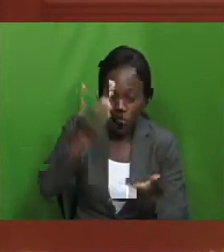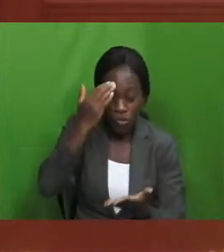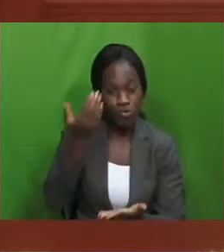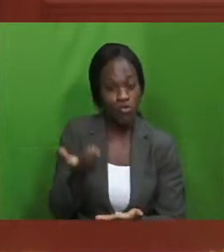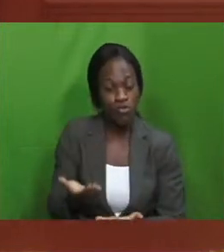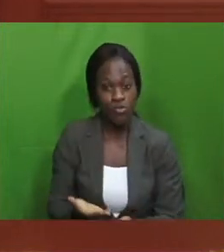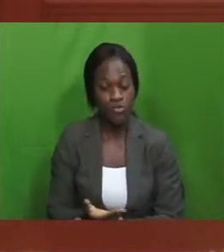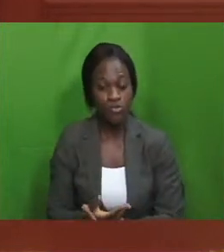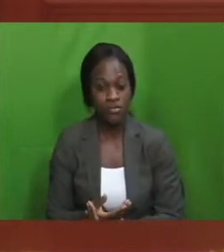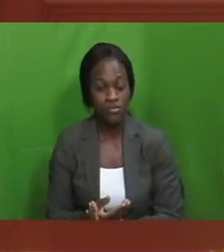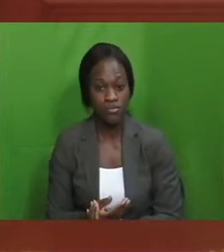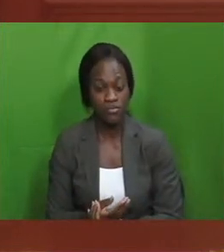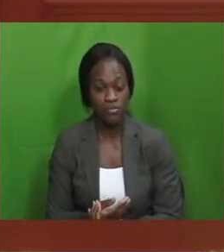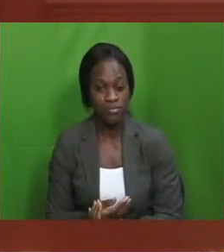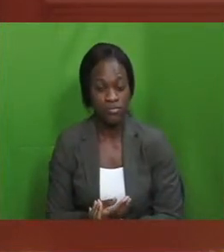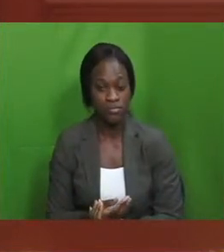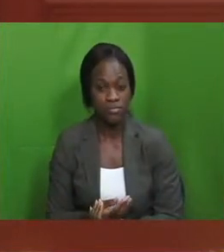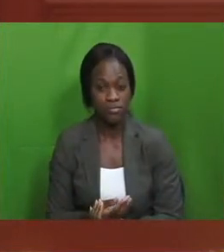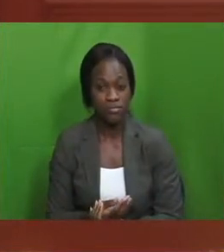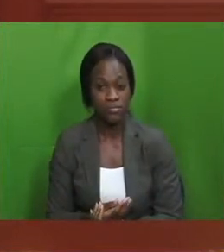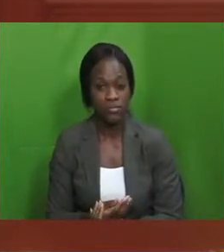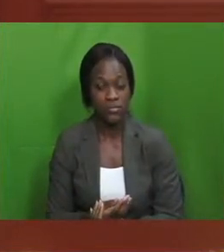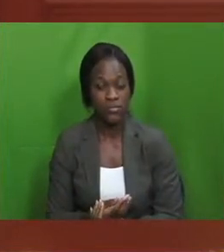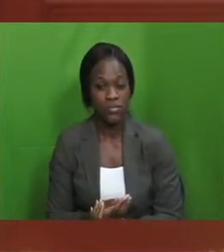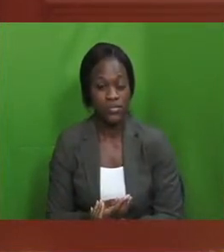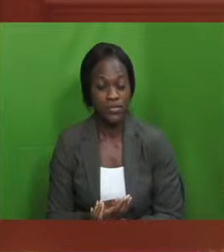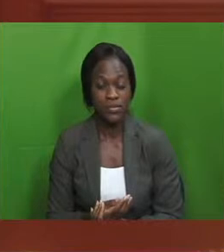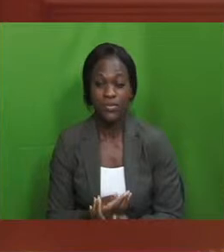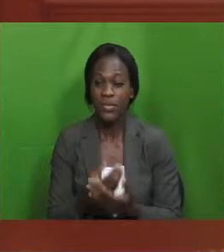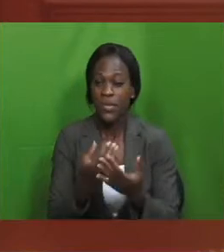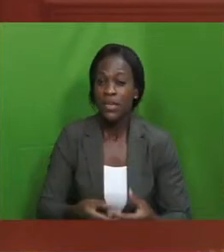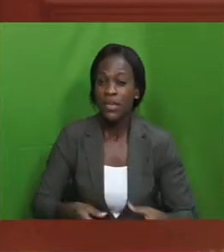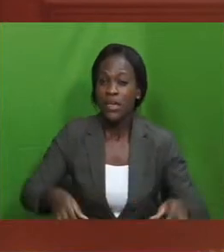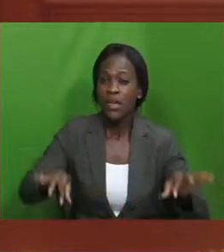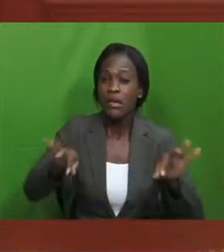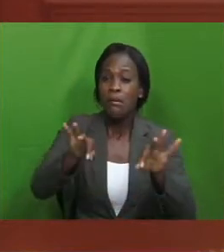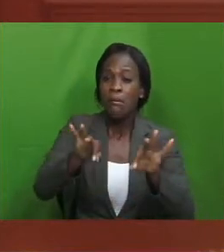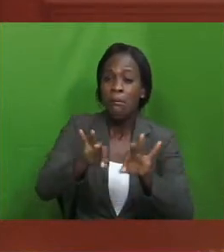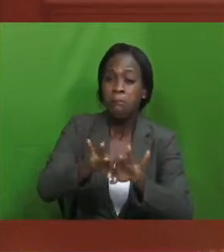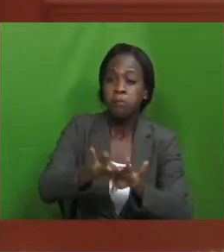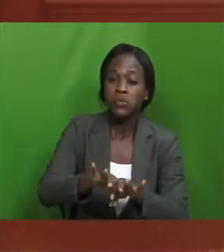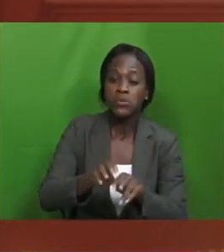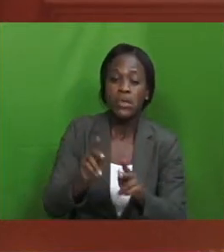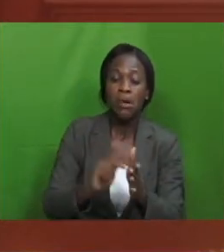Speaker, one of the major flagships of government has been planting for food and jobs.